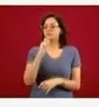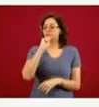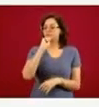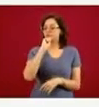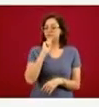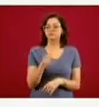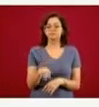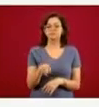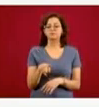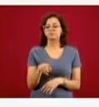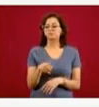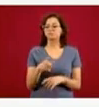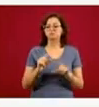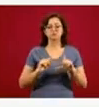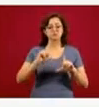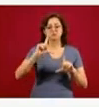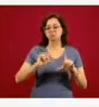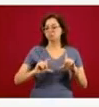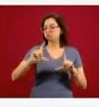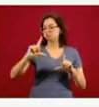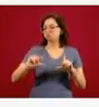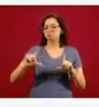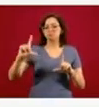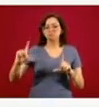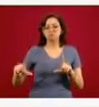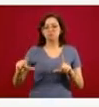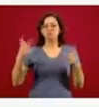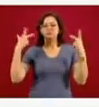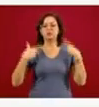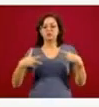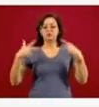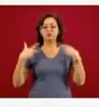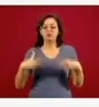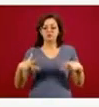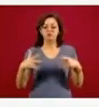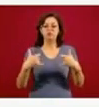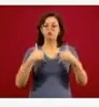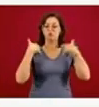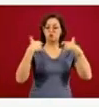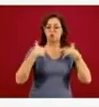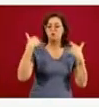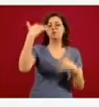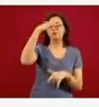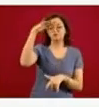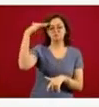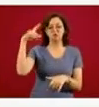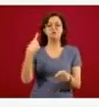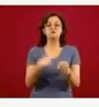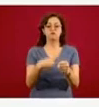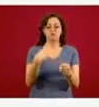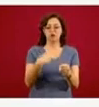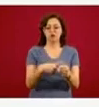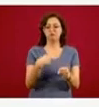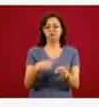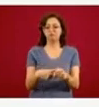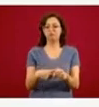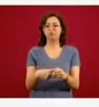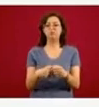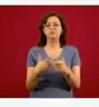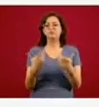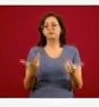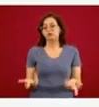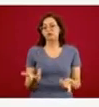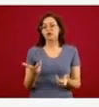gender, per sex, hasn't shown any significant variation. We still have a slight overrepresentation of men,